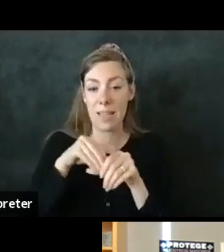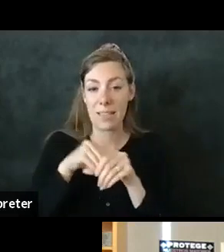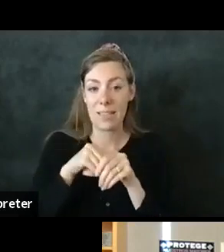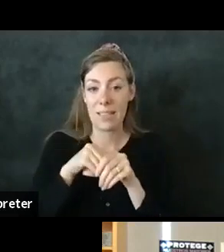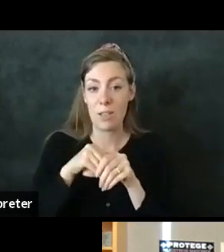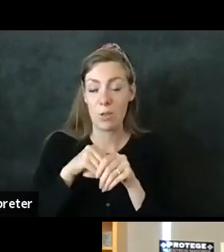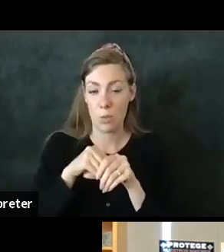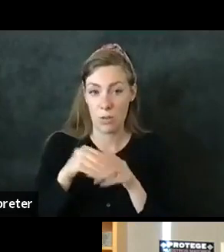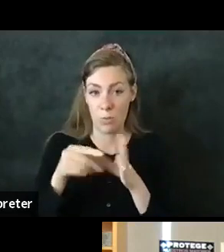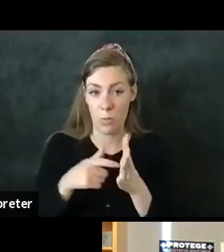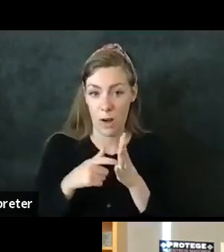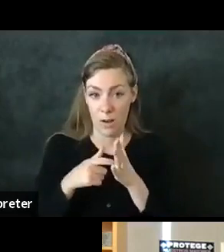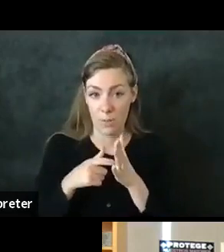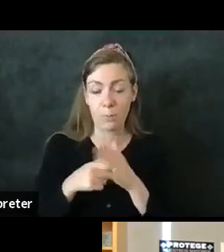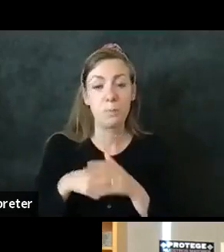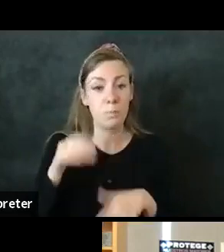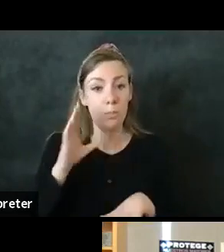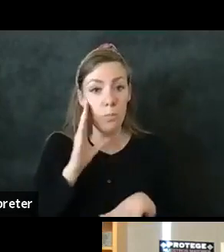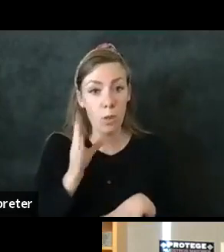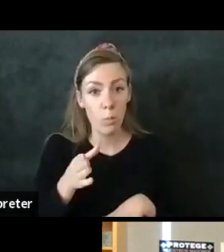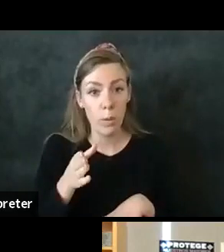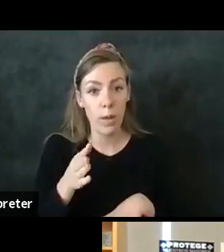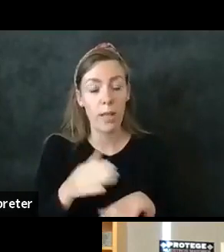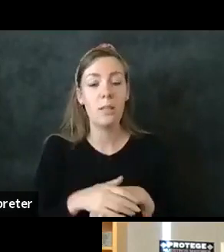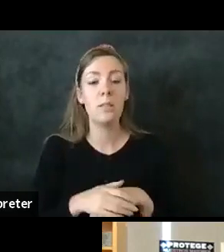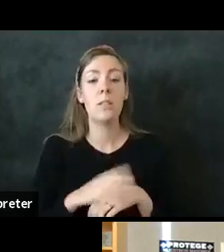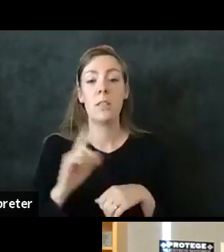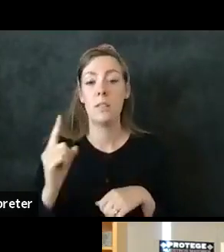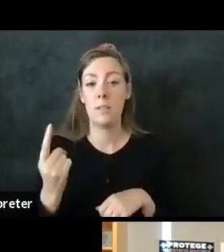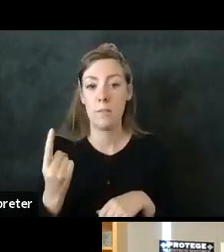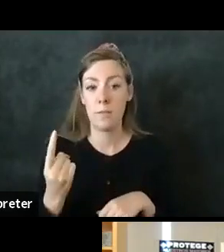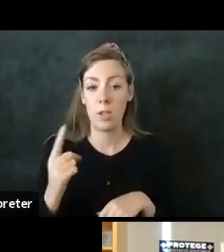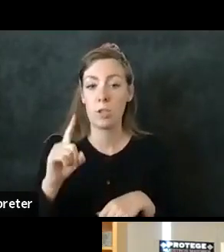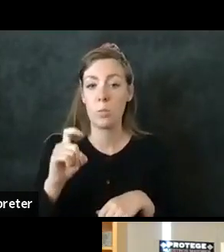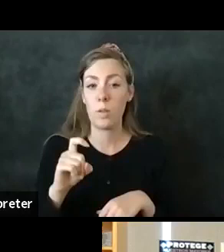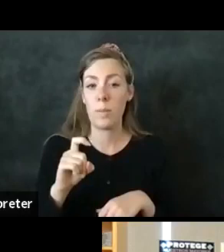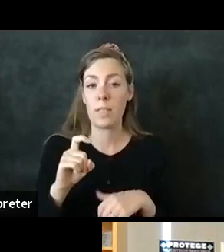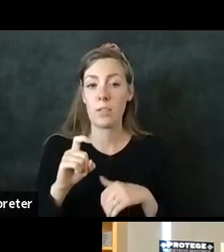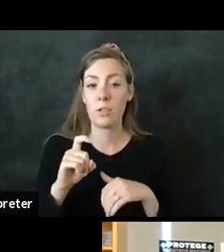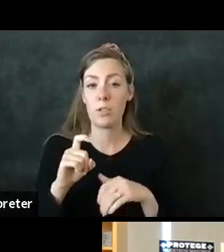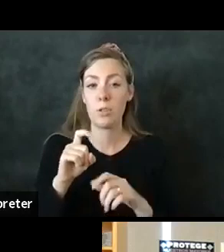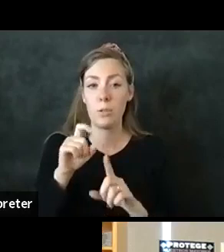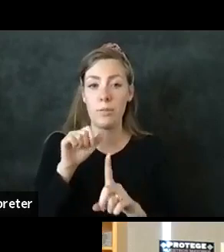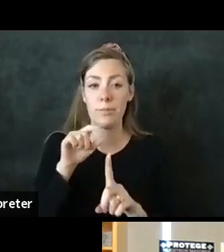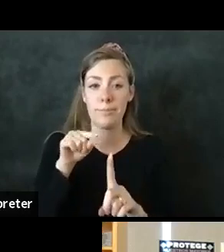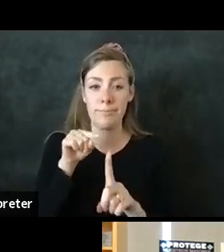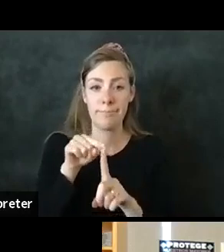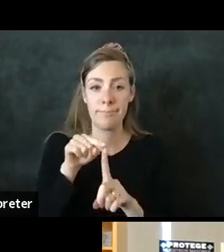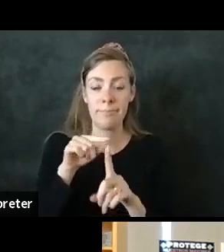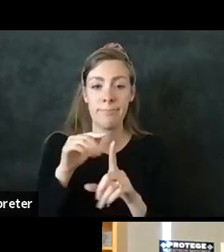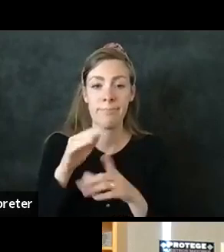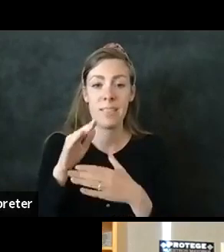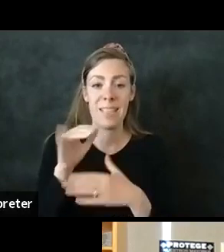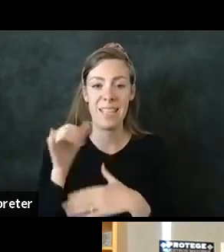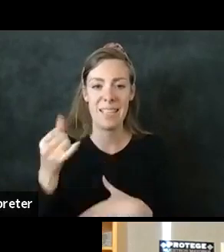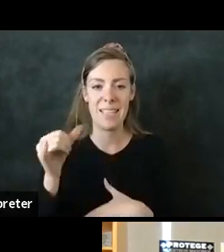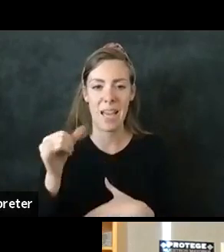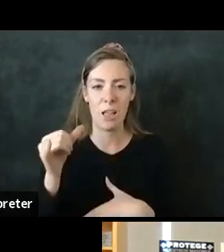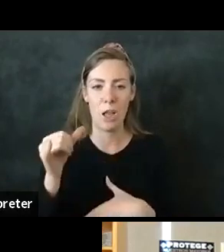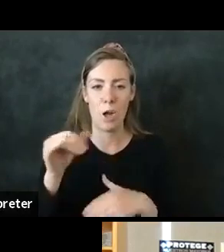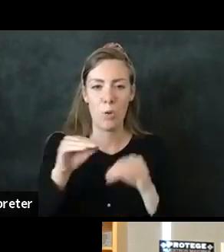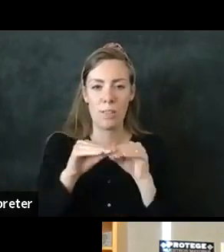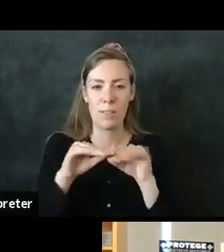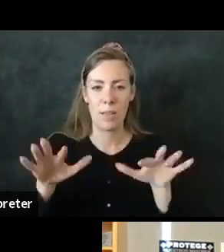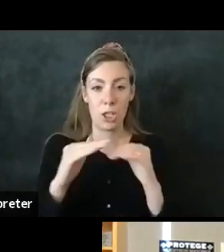key benchmarks. First, we must reach the moderate or yellow COVID-19 transmission tier